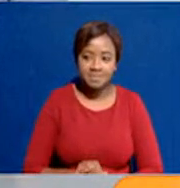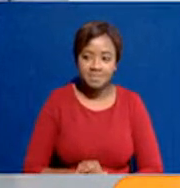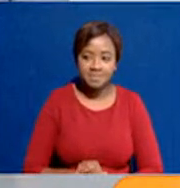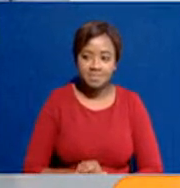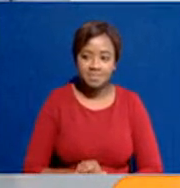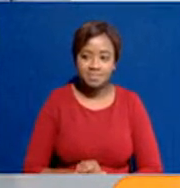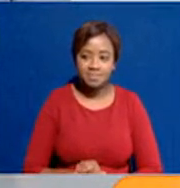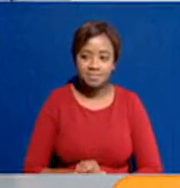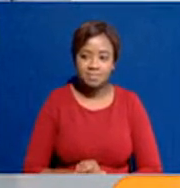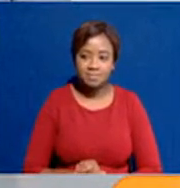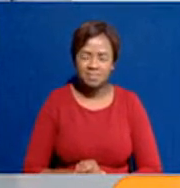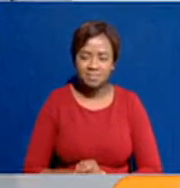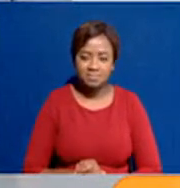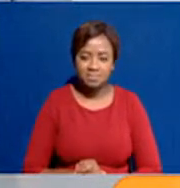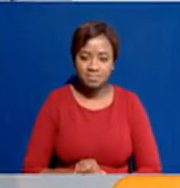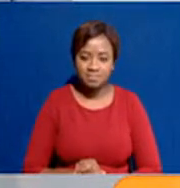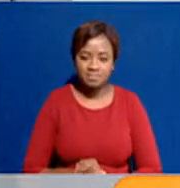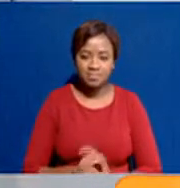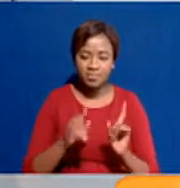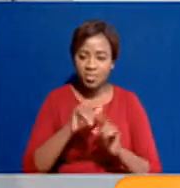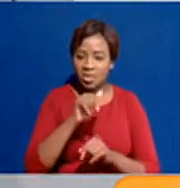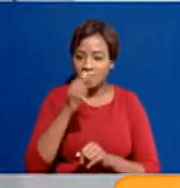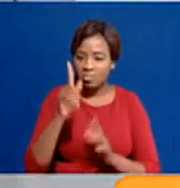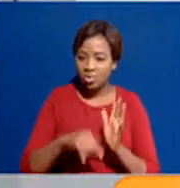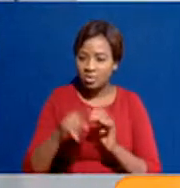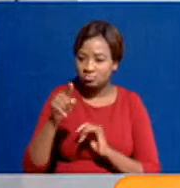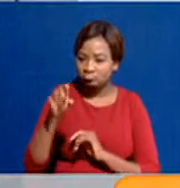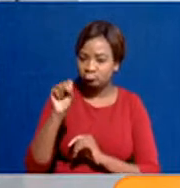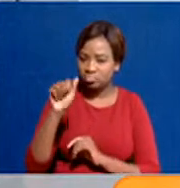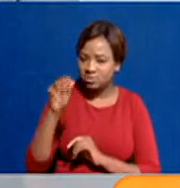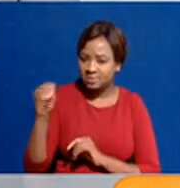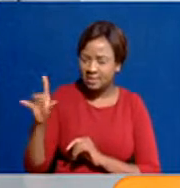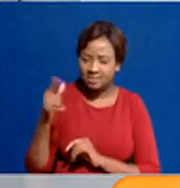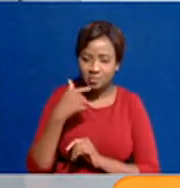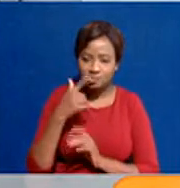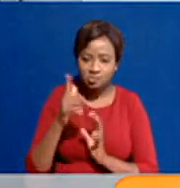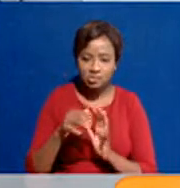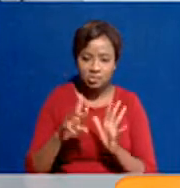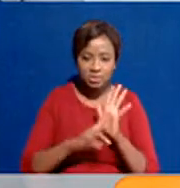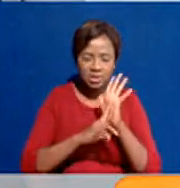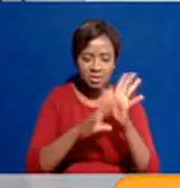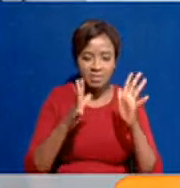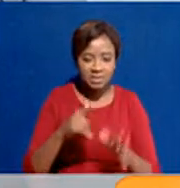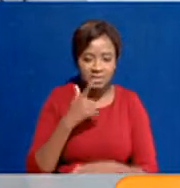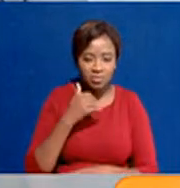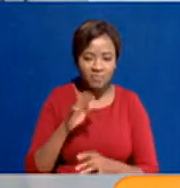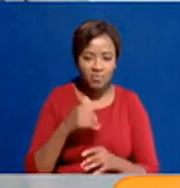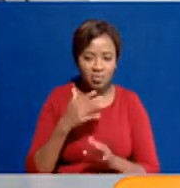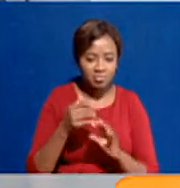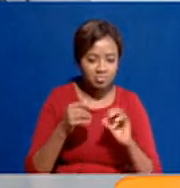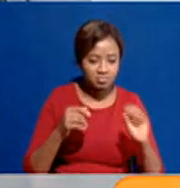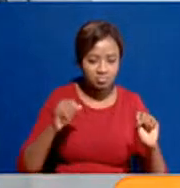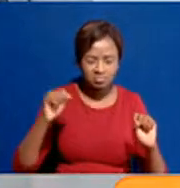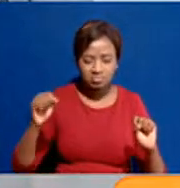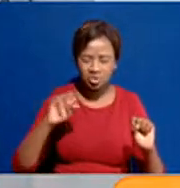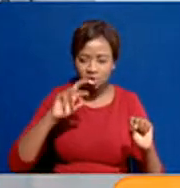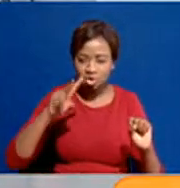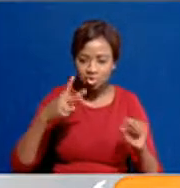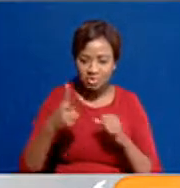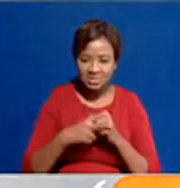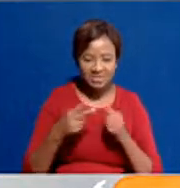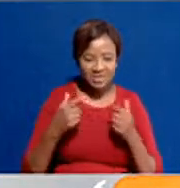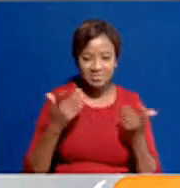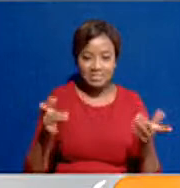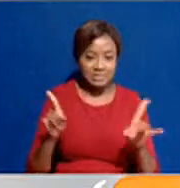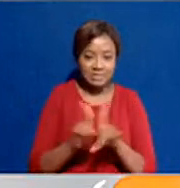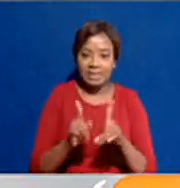even what you said, Sam, about who the representatives were from either side after 2007. Mm-hmm. The names are pretty much